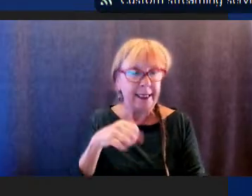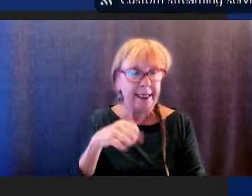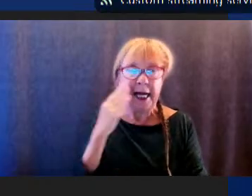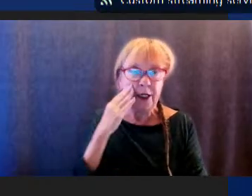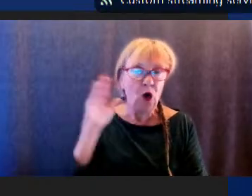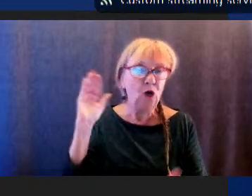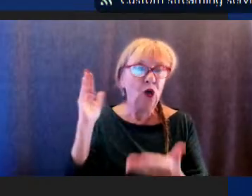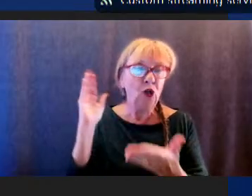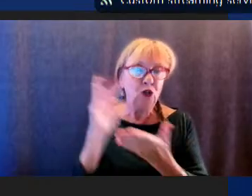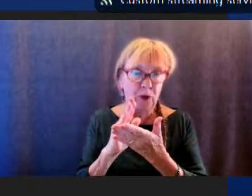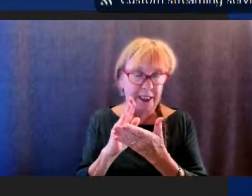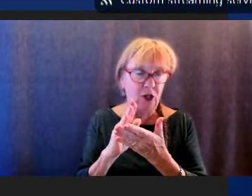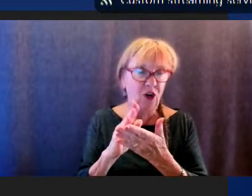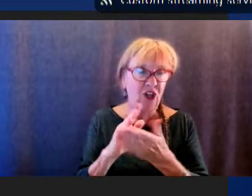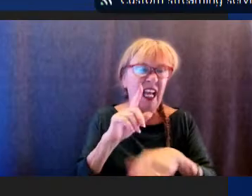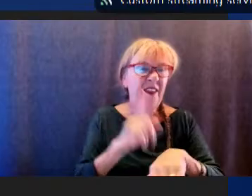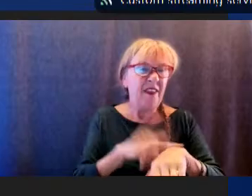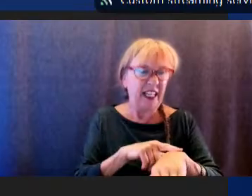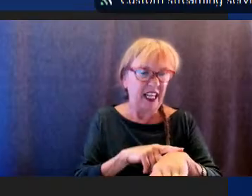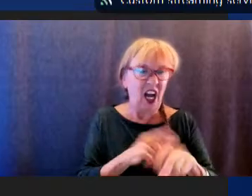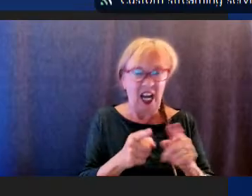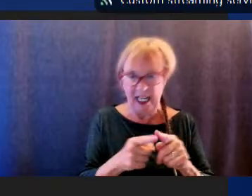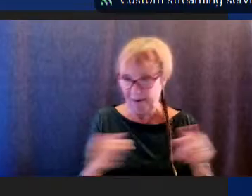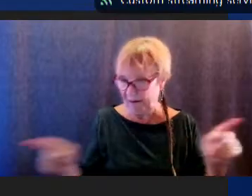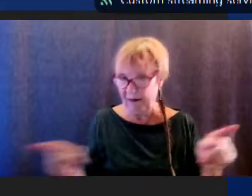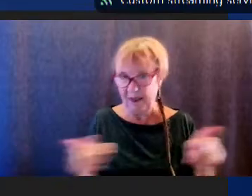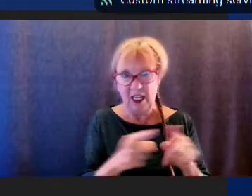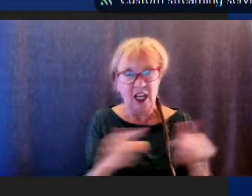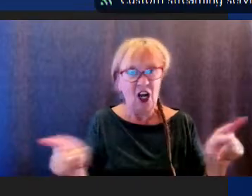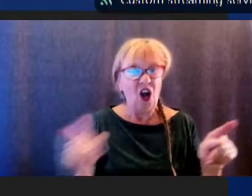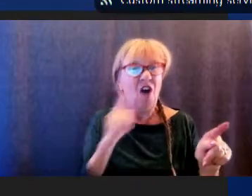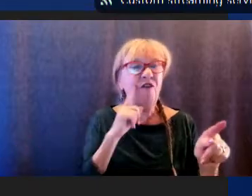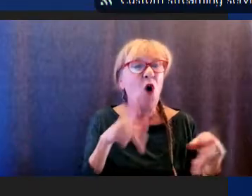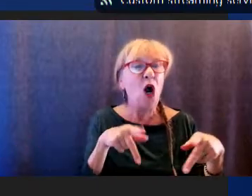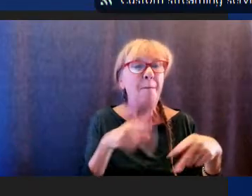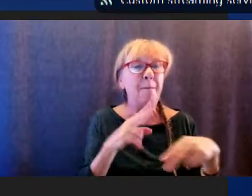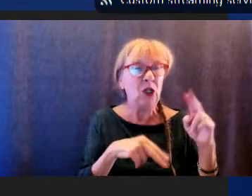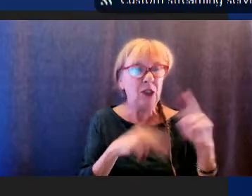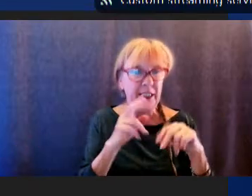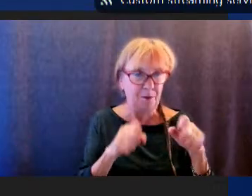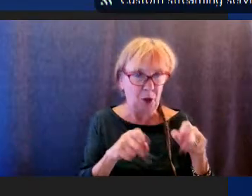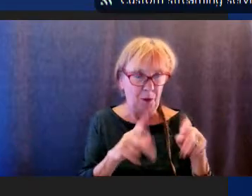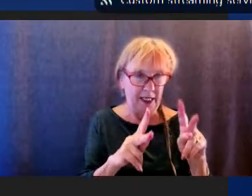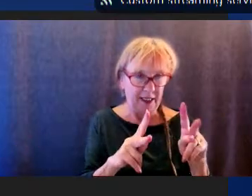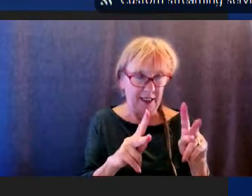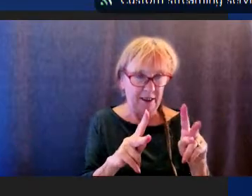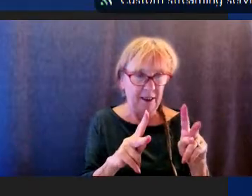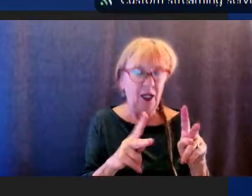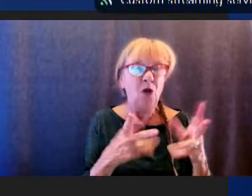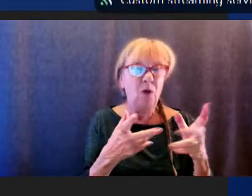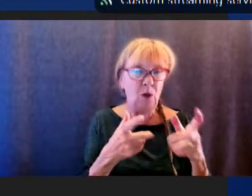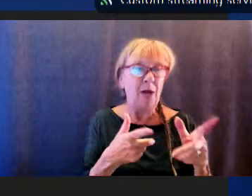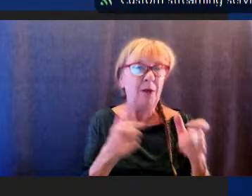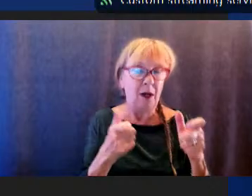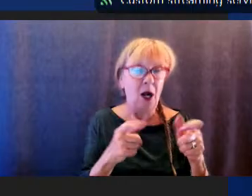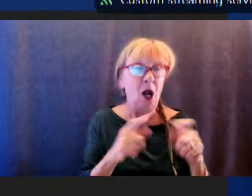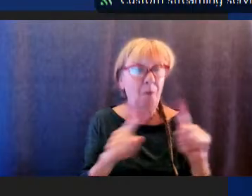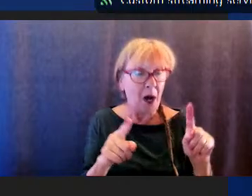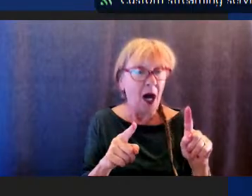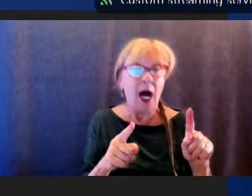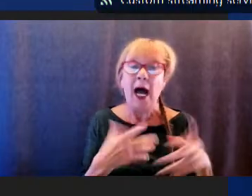the current timeline for issuing permits, but I am confident that effort will be led from the One